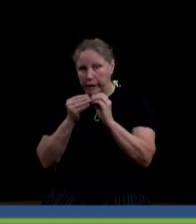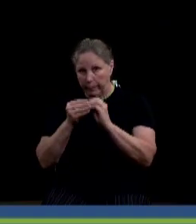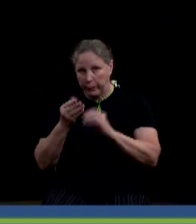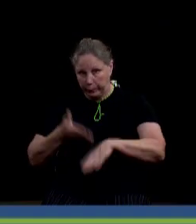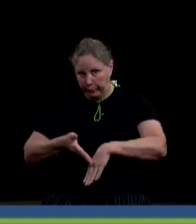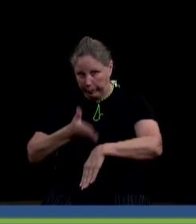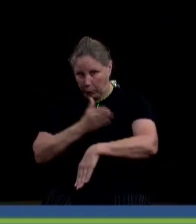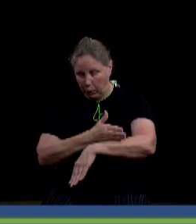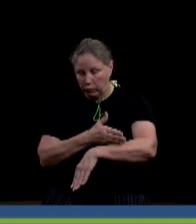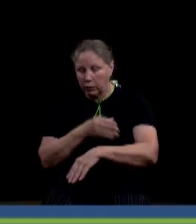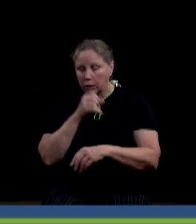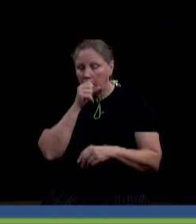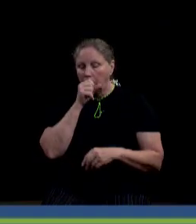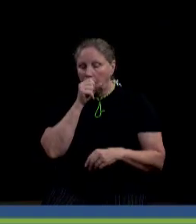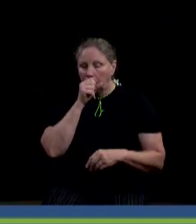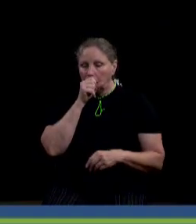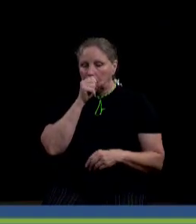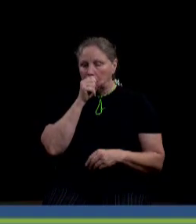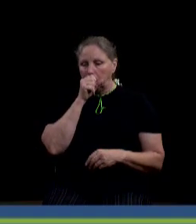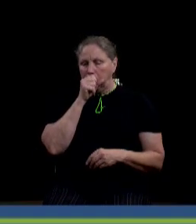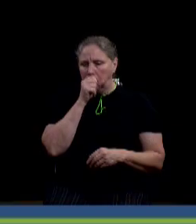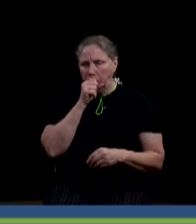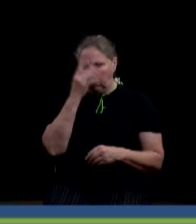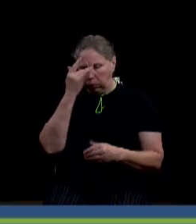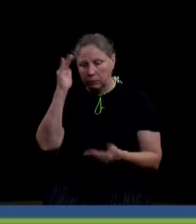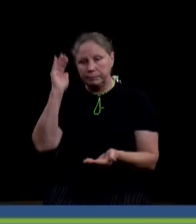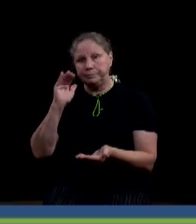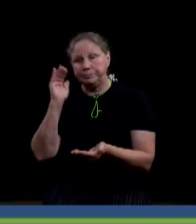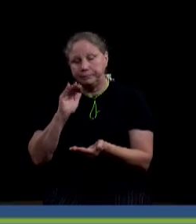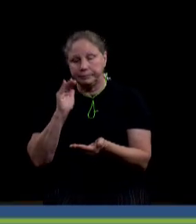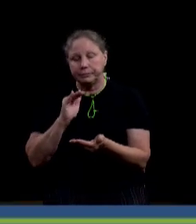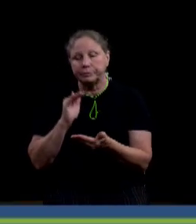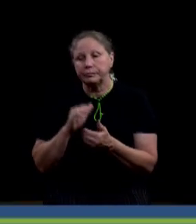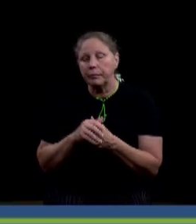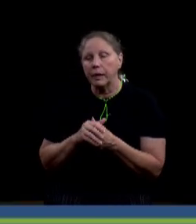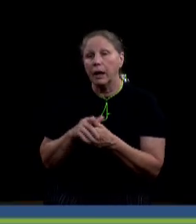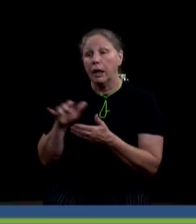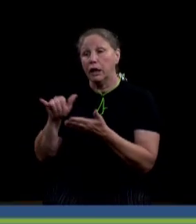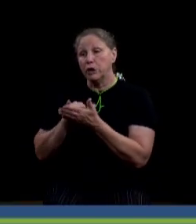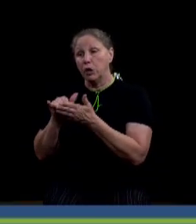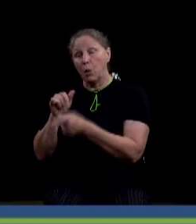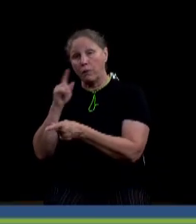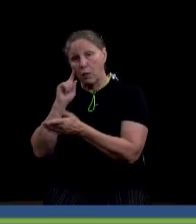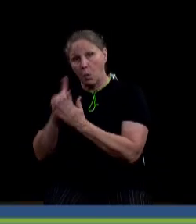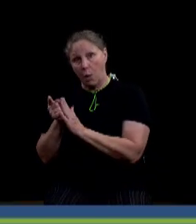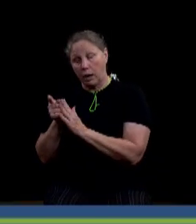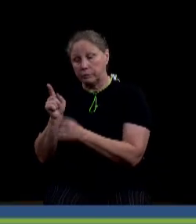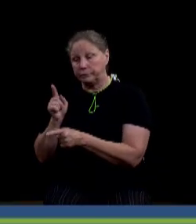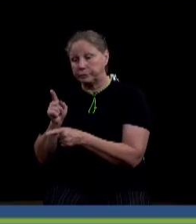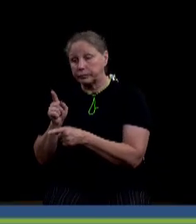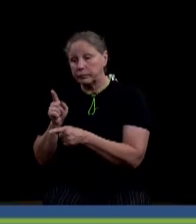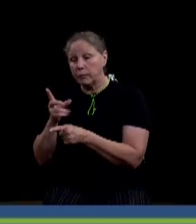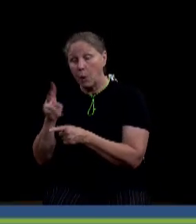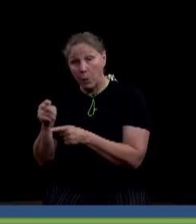during a 3-week period in New York City, after mandated mask use, that